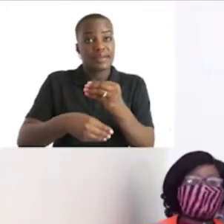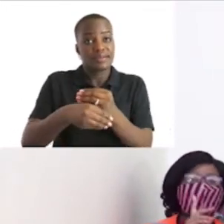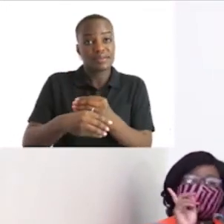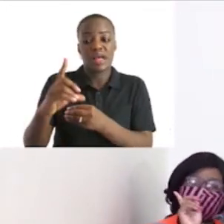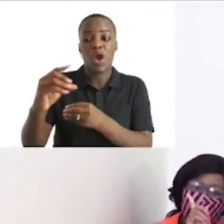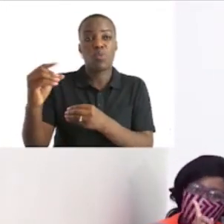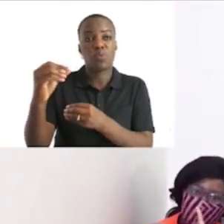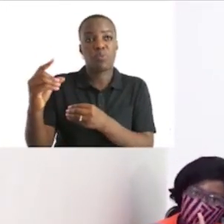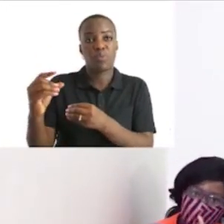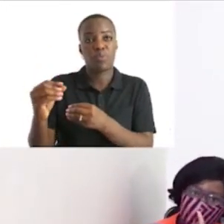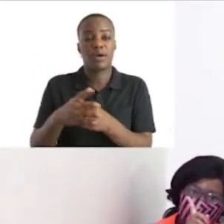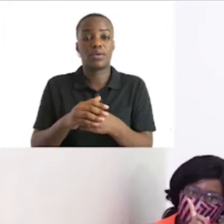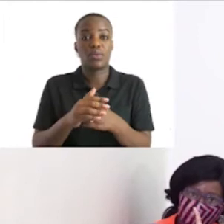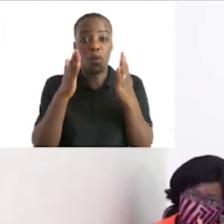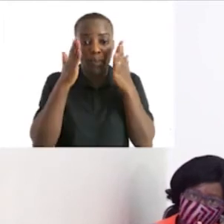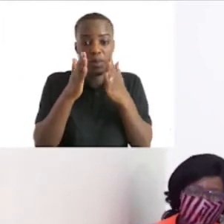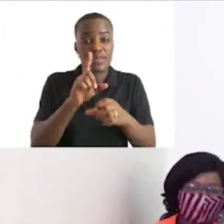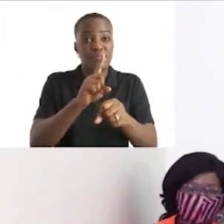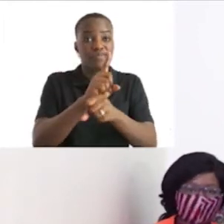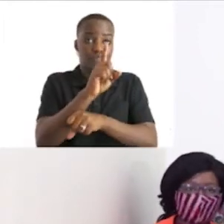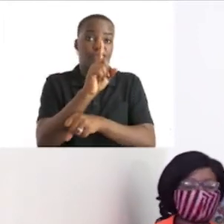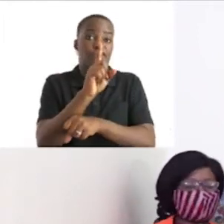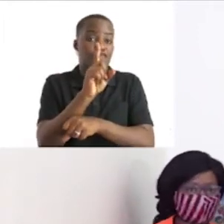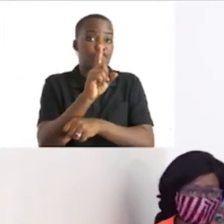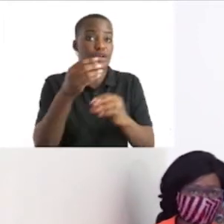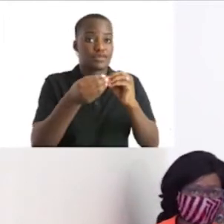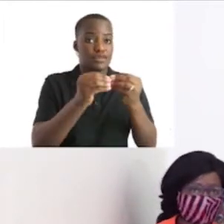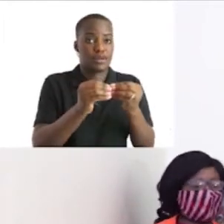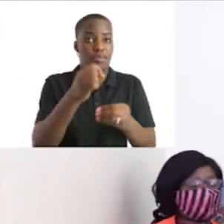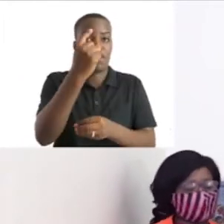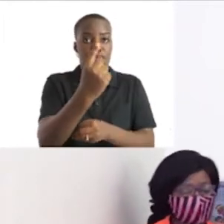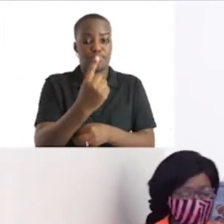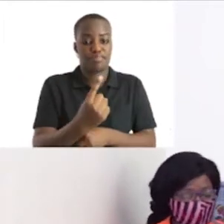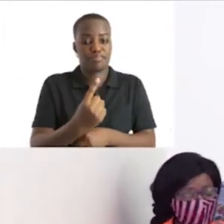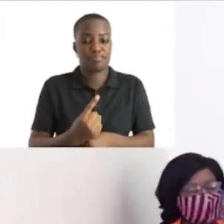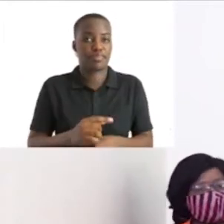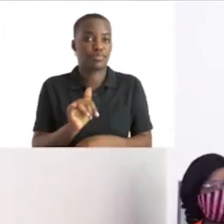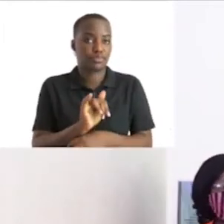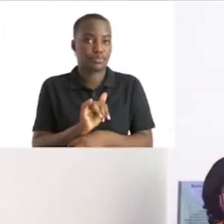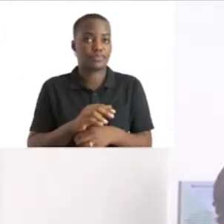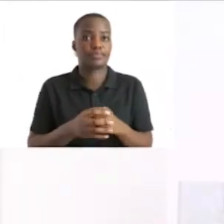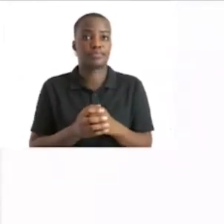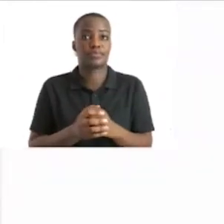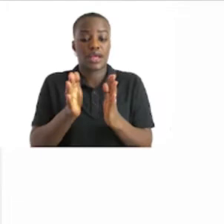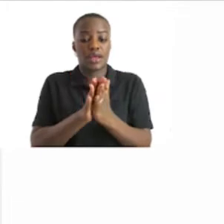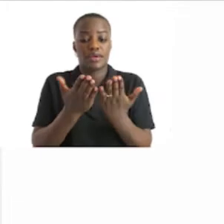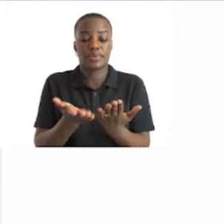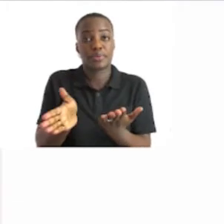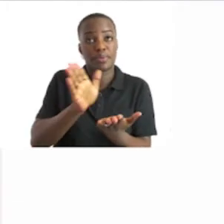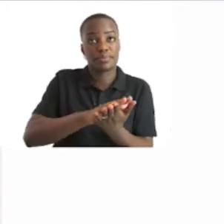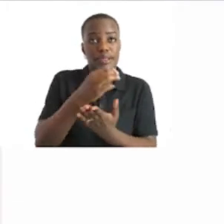numbers, we look at the first digit of every number. If you look on your page, on page